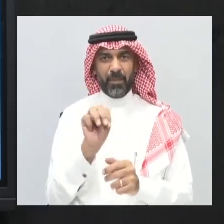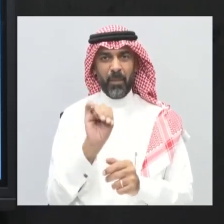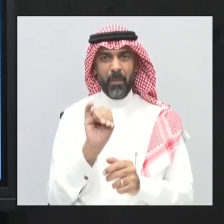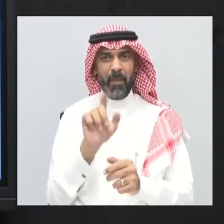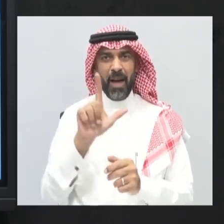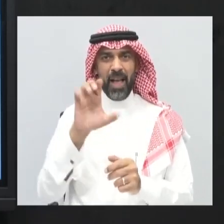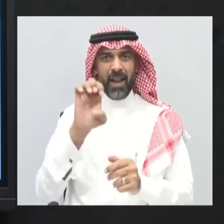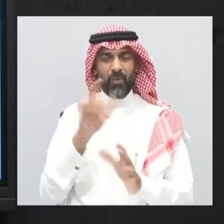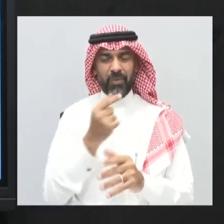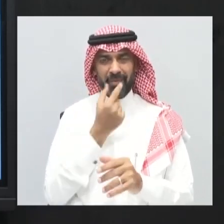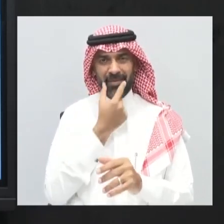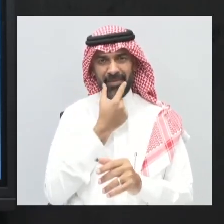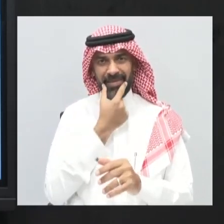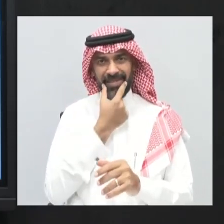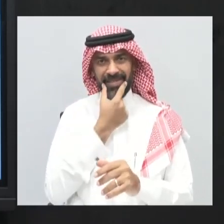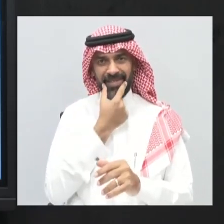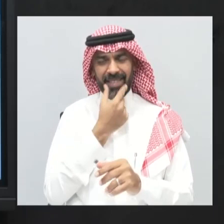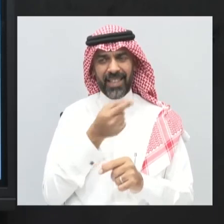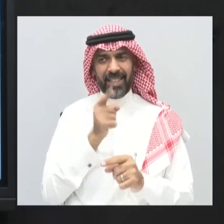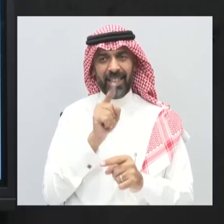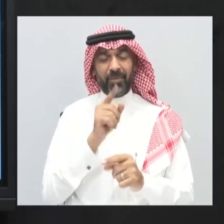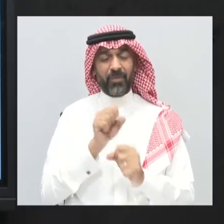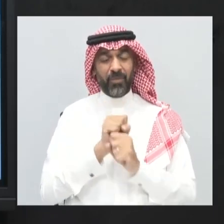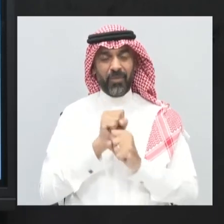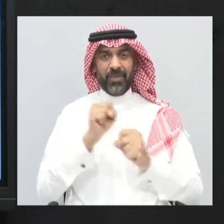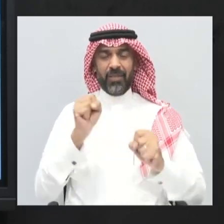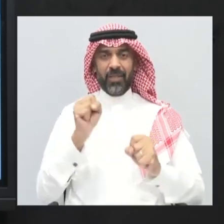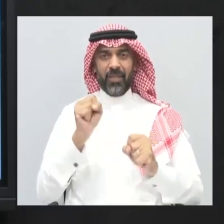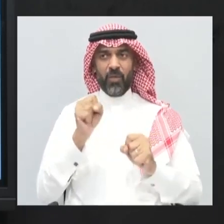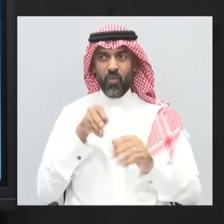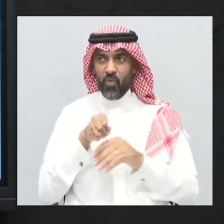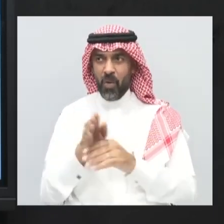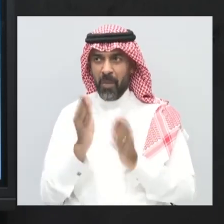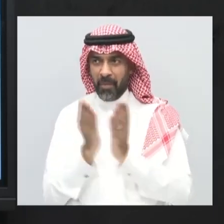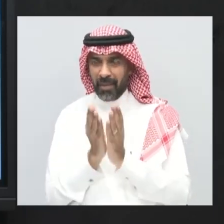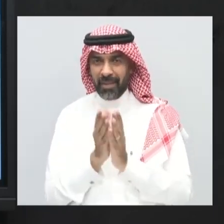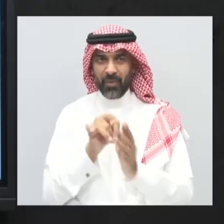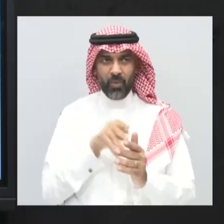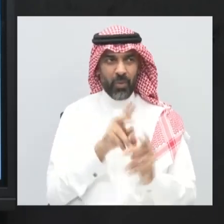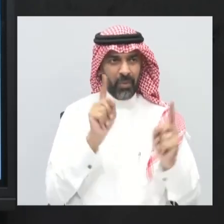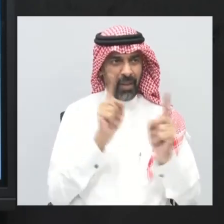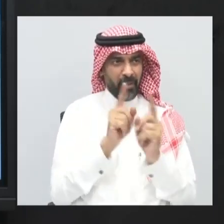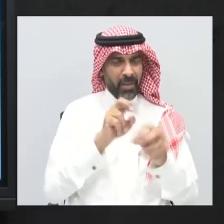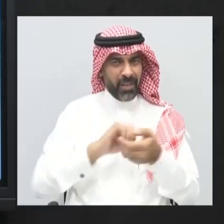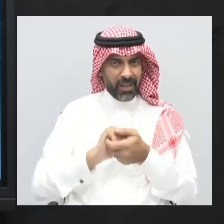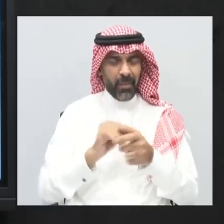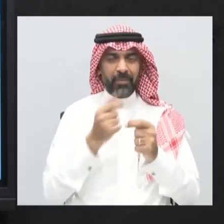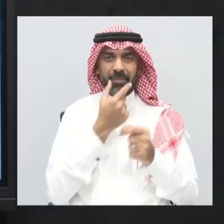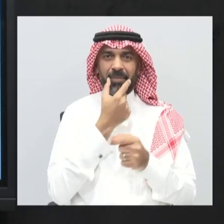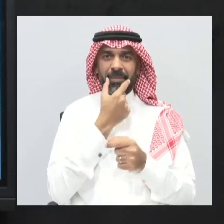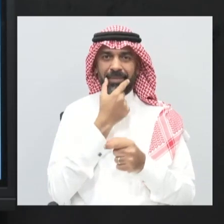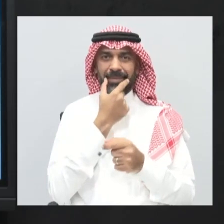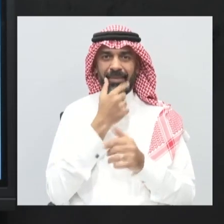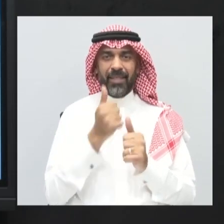Remember, life isn't always easy, and that's okay. When we remember the things that we have, and we feel grateful, and we